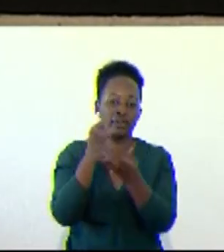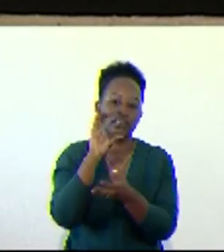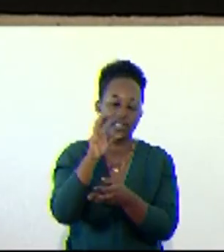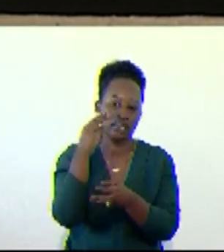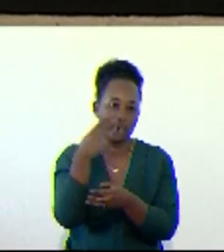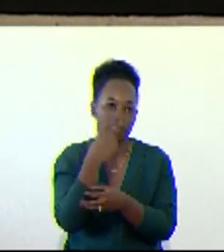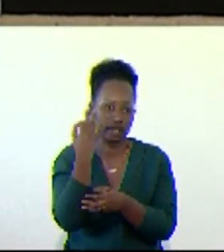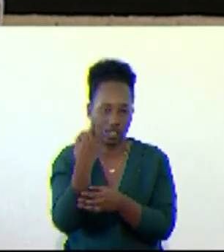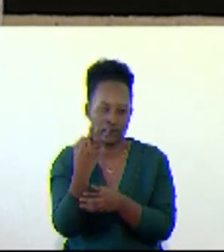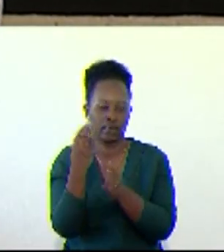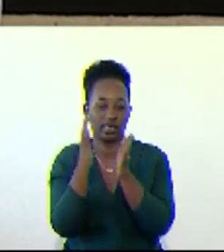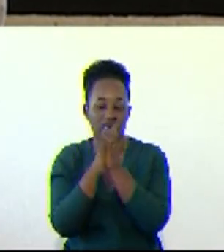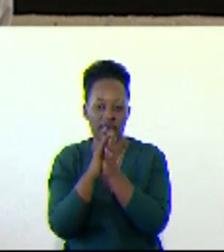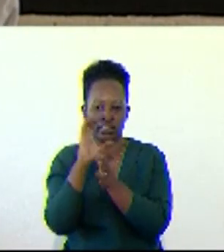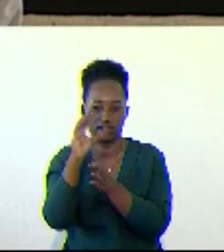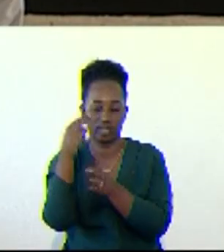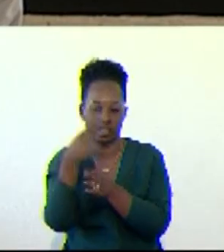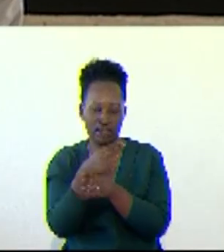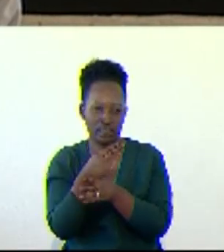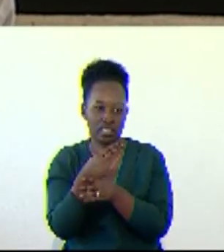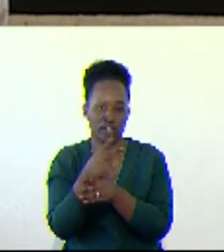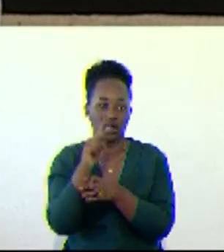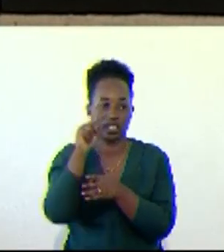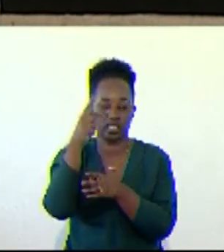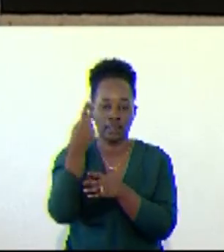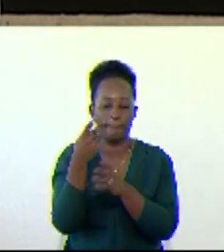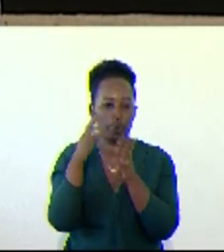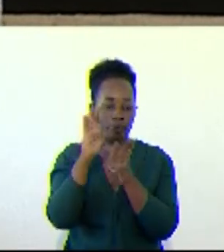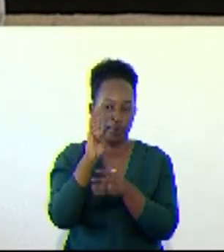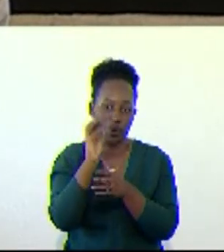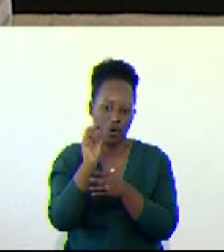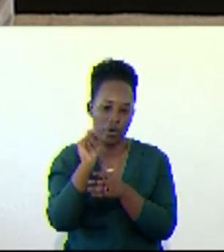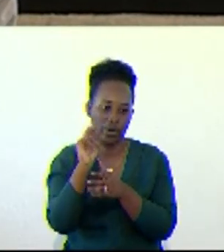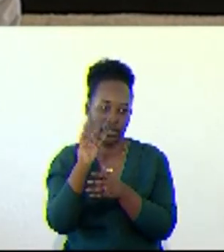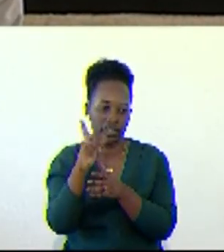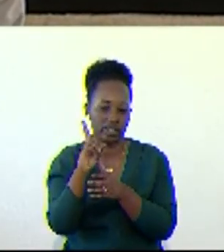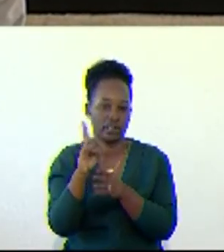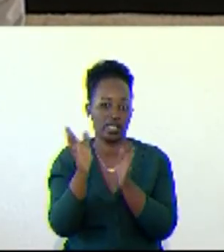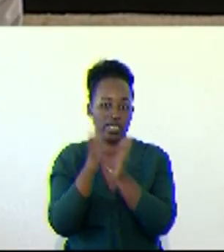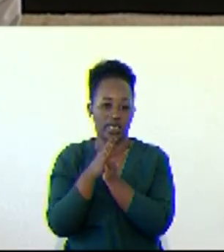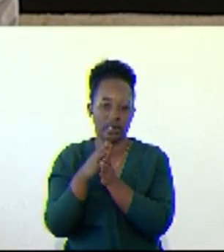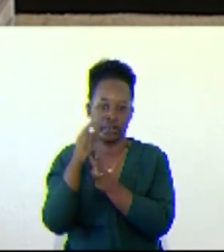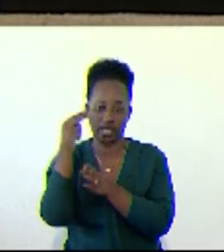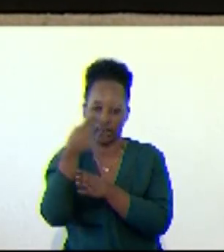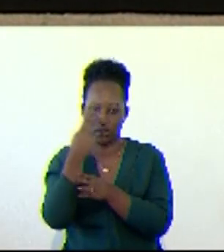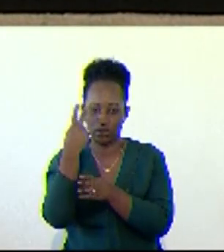CH3CH, a double bond, nitrogen, and NH2 plus